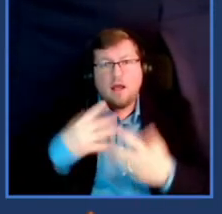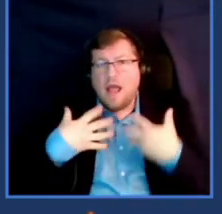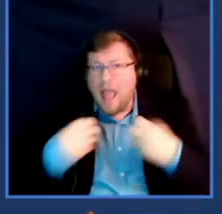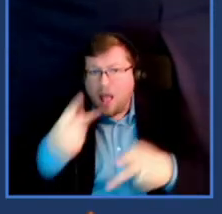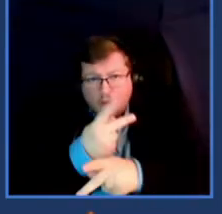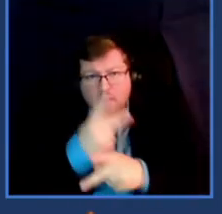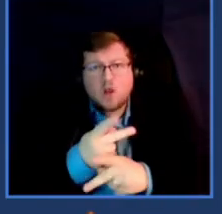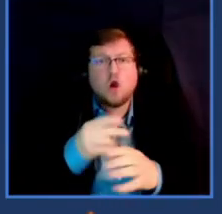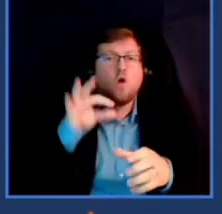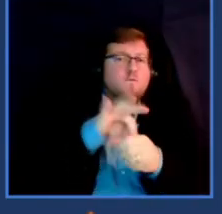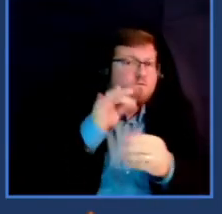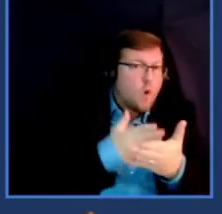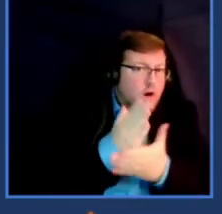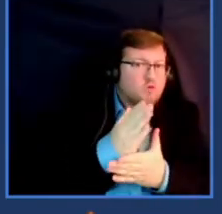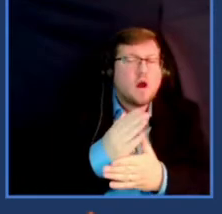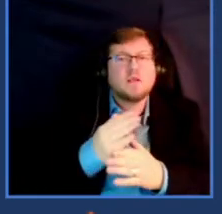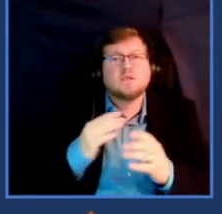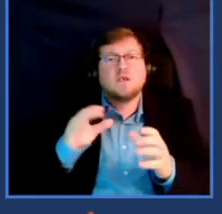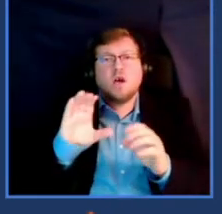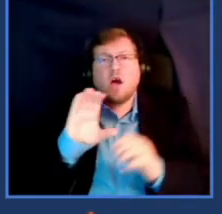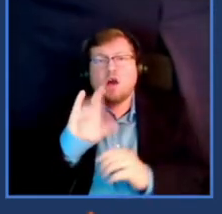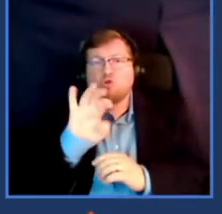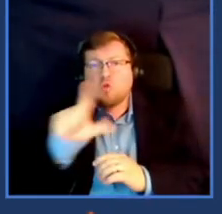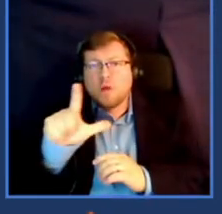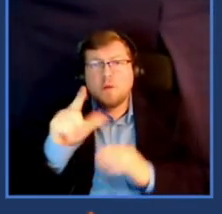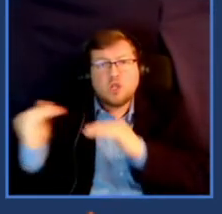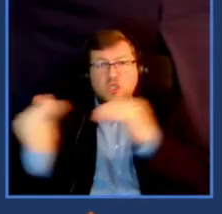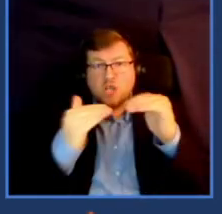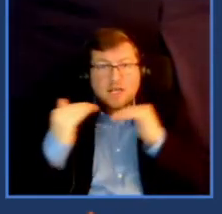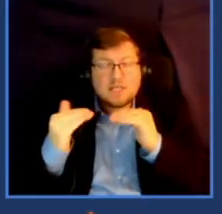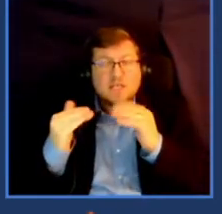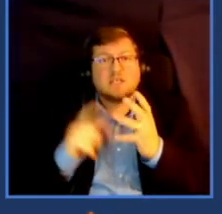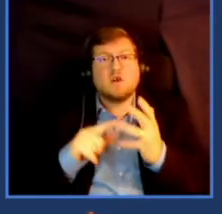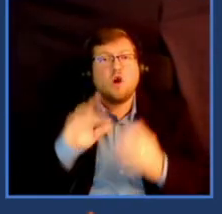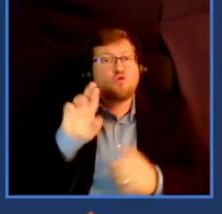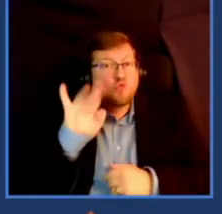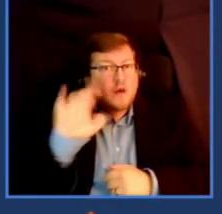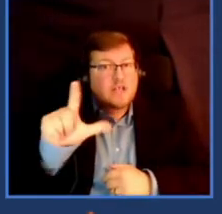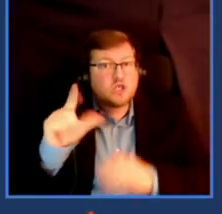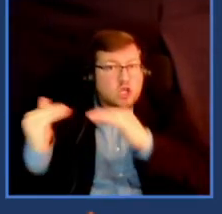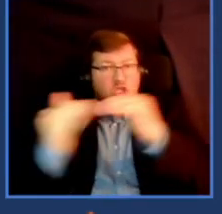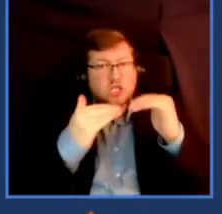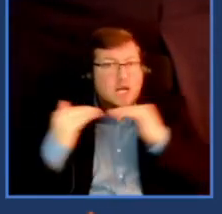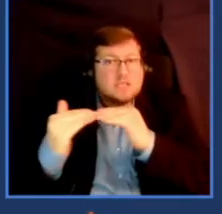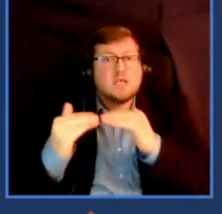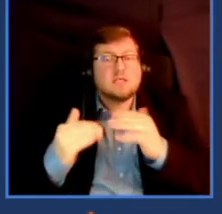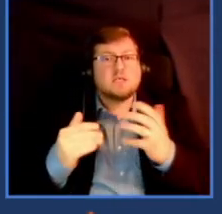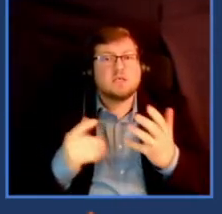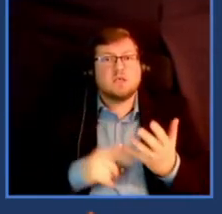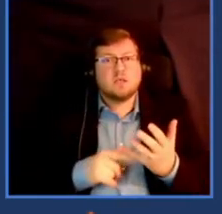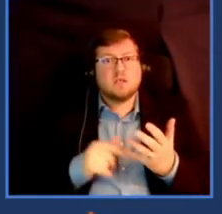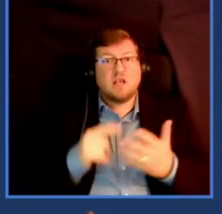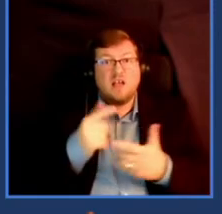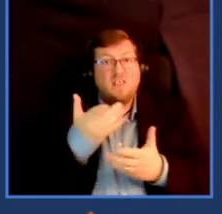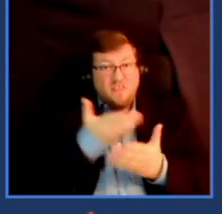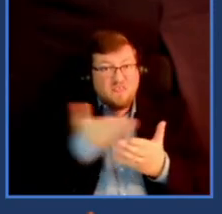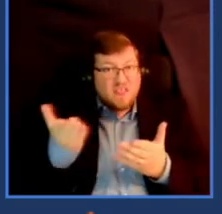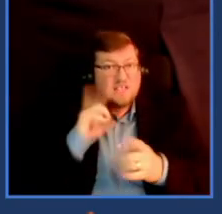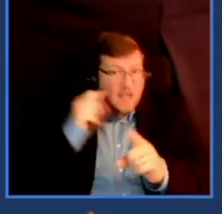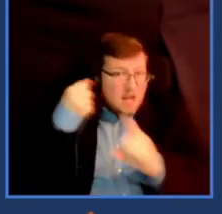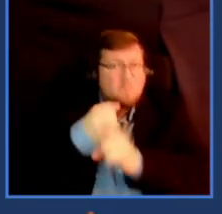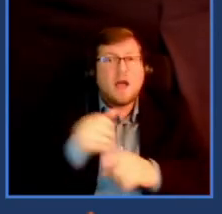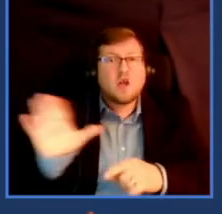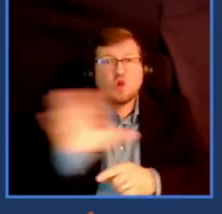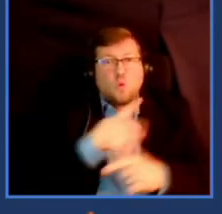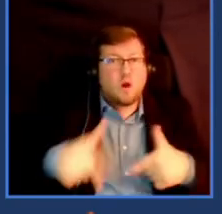criminal justice, racial justice, climate change, are the things that matter and will make a difference in your lives and the lives of your